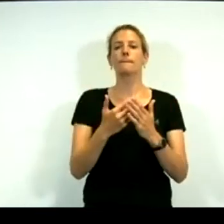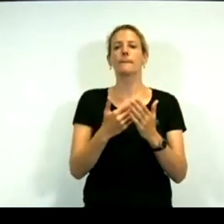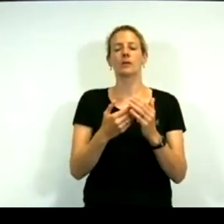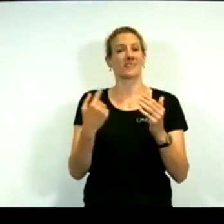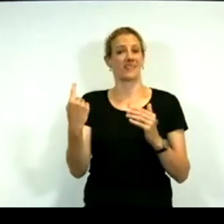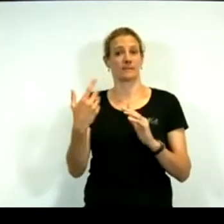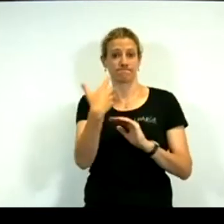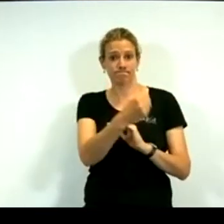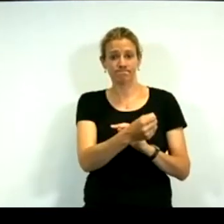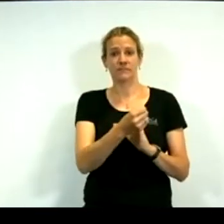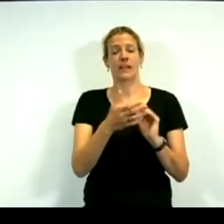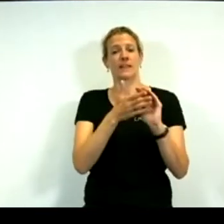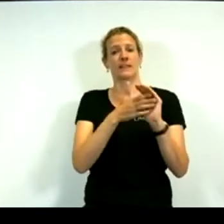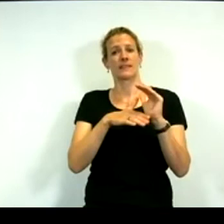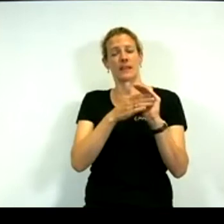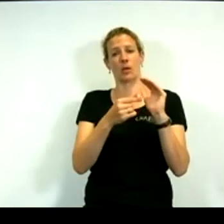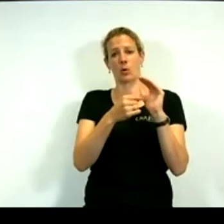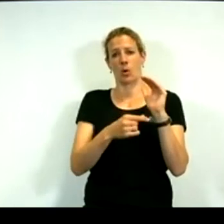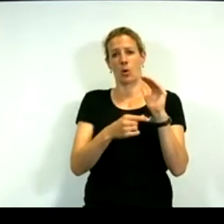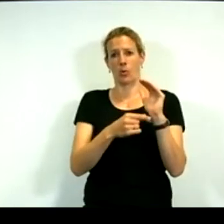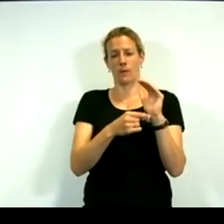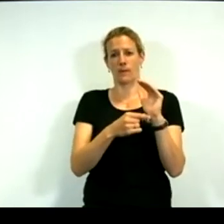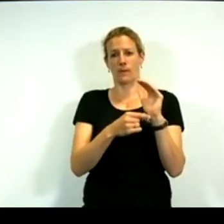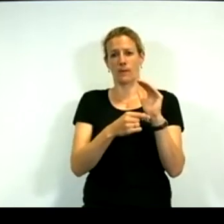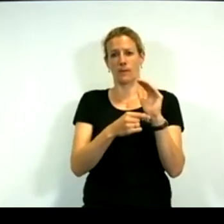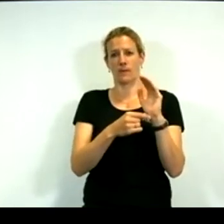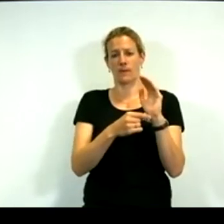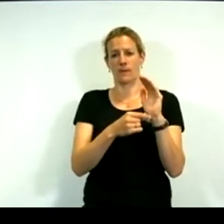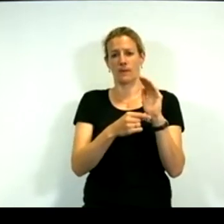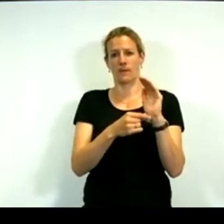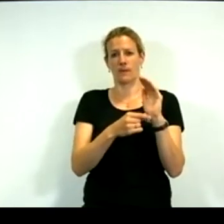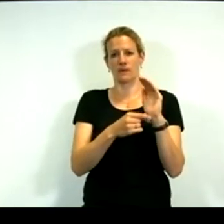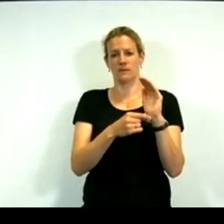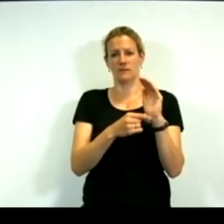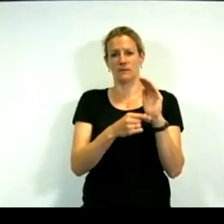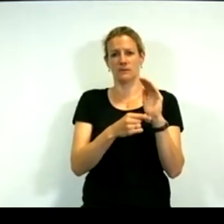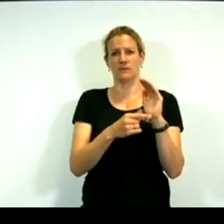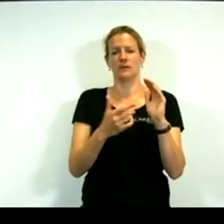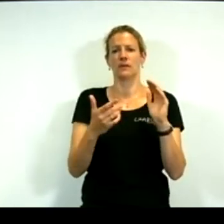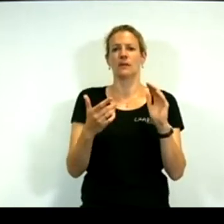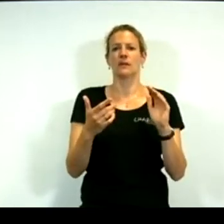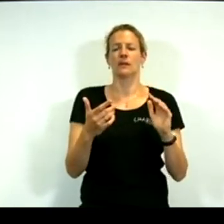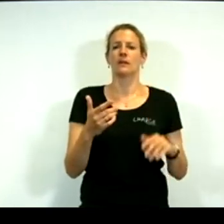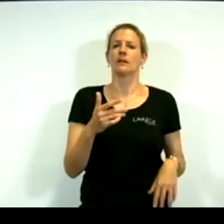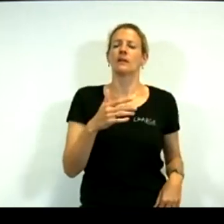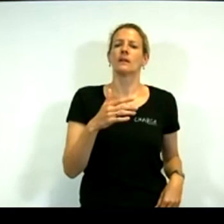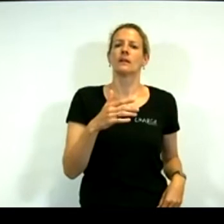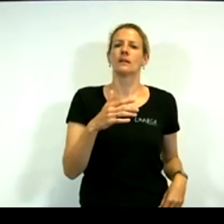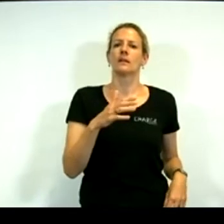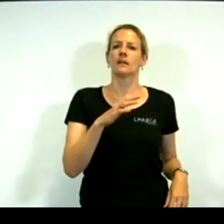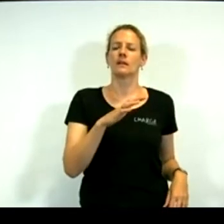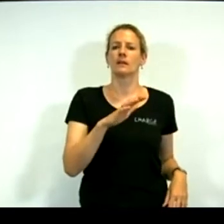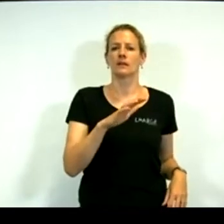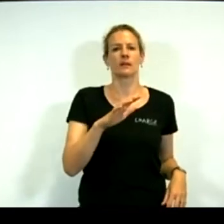two empty circles on, and one is the left eye and one is the right. And as they're looking into the eye, they